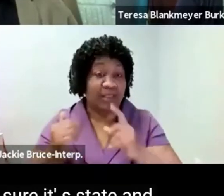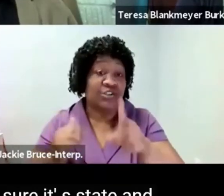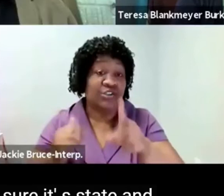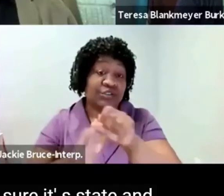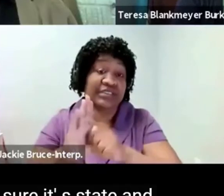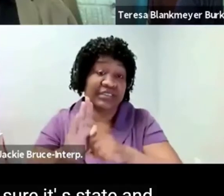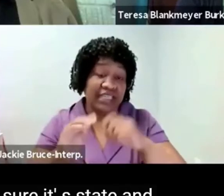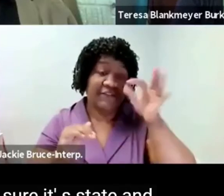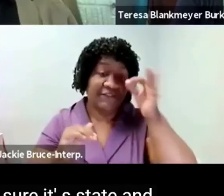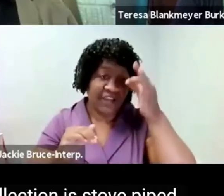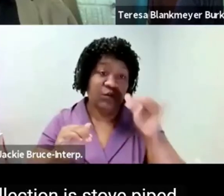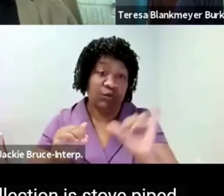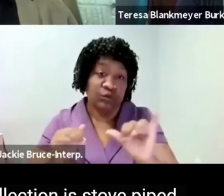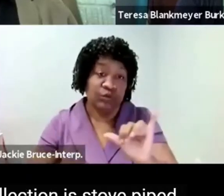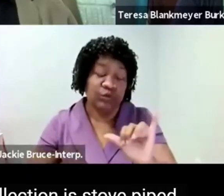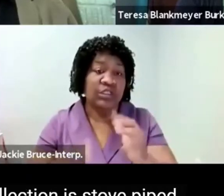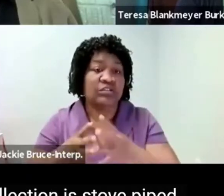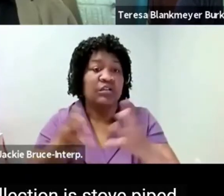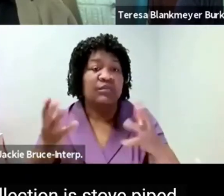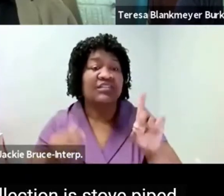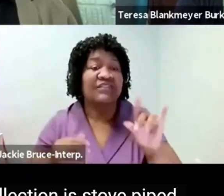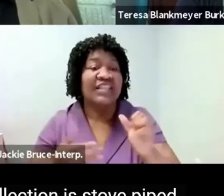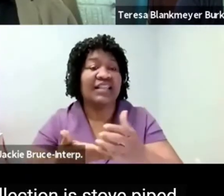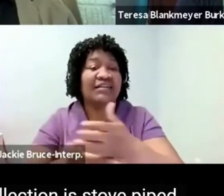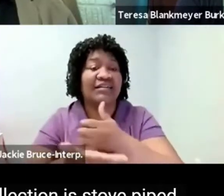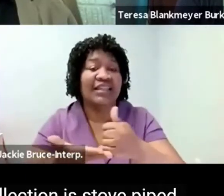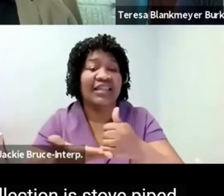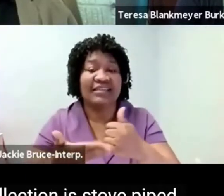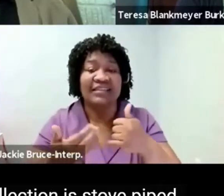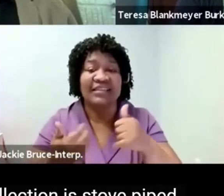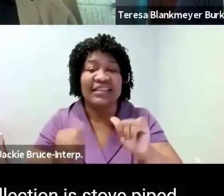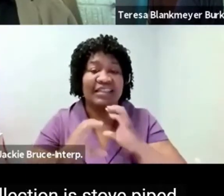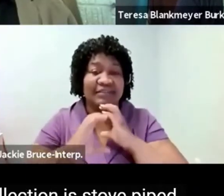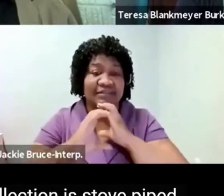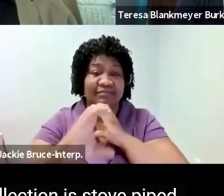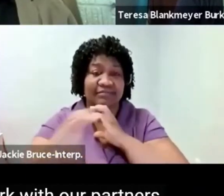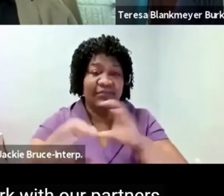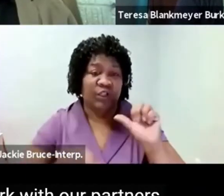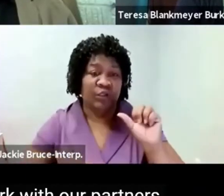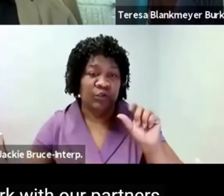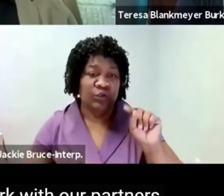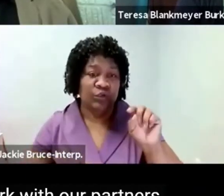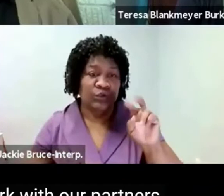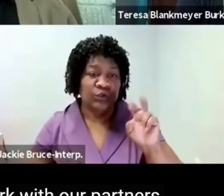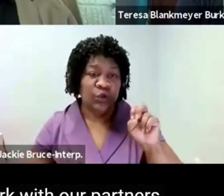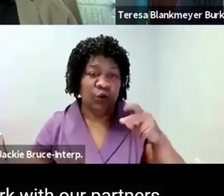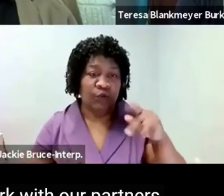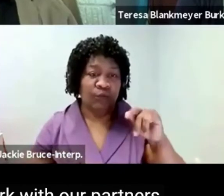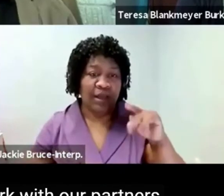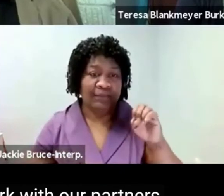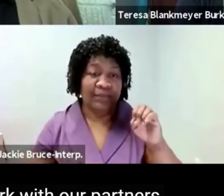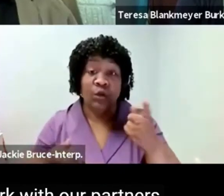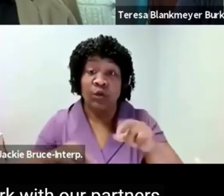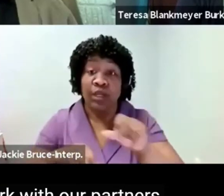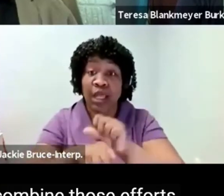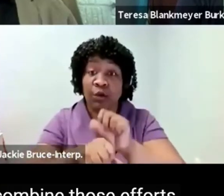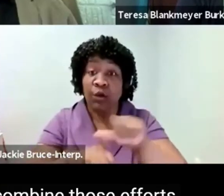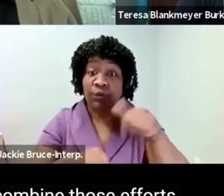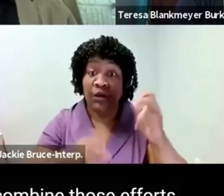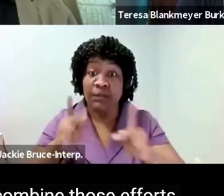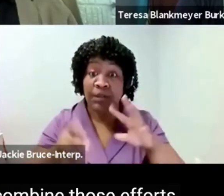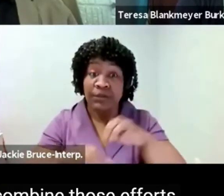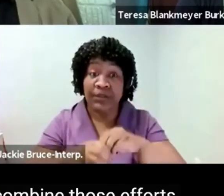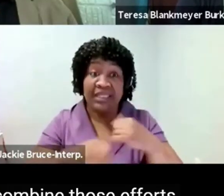and federal level, is that so much of the data collection is stovepiped. And what I find out is when I work with our partners at the local